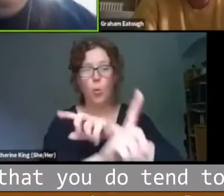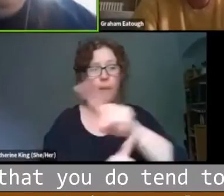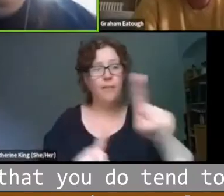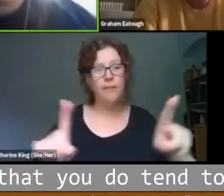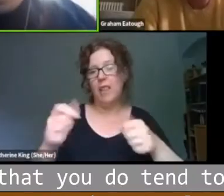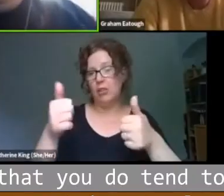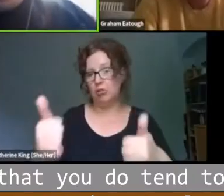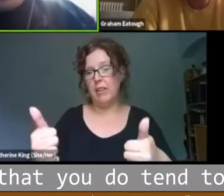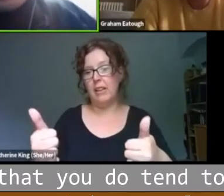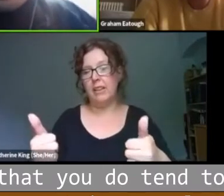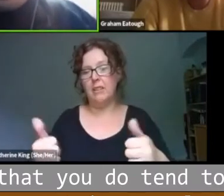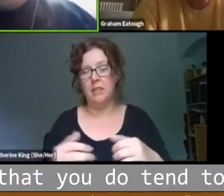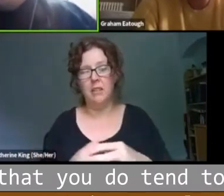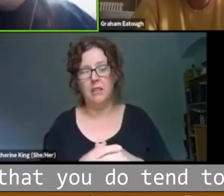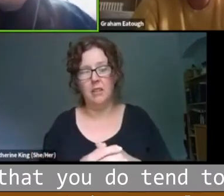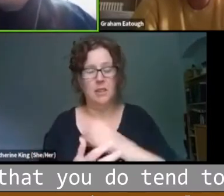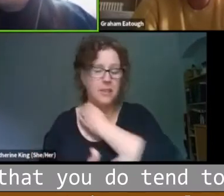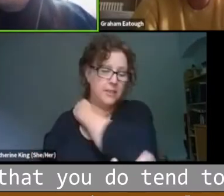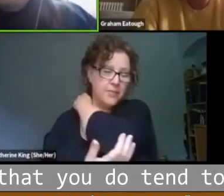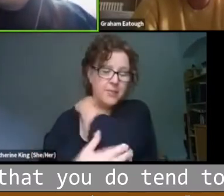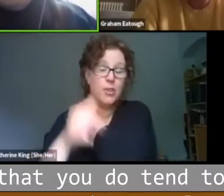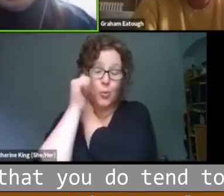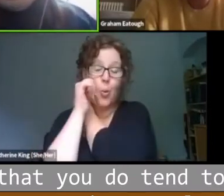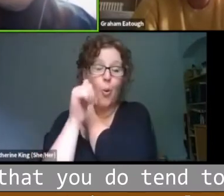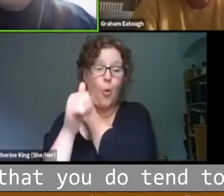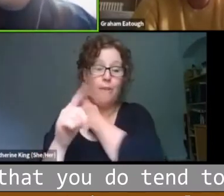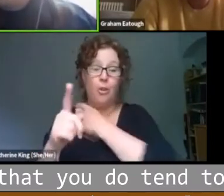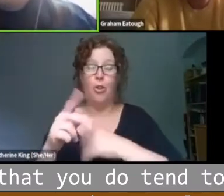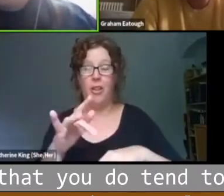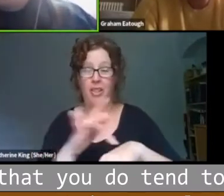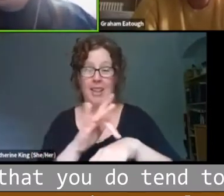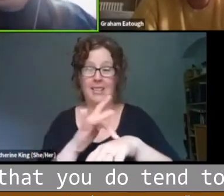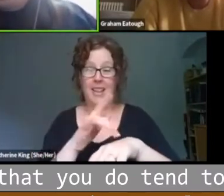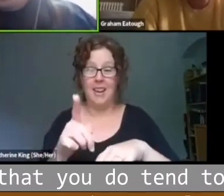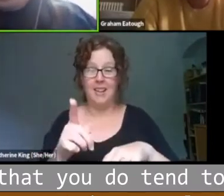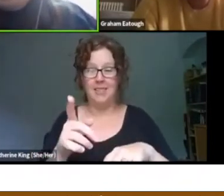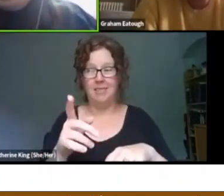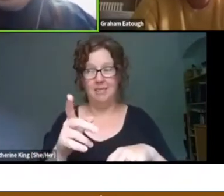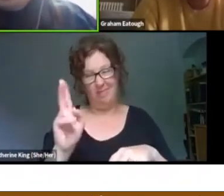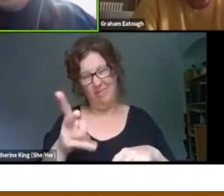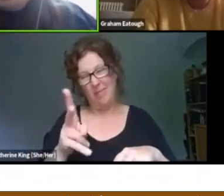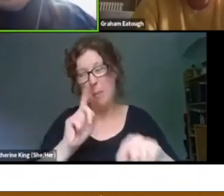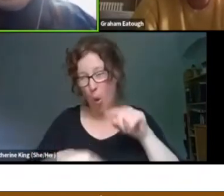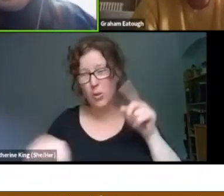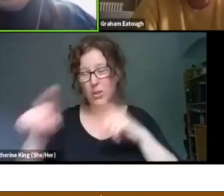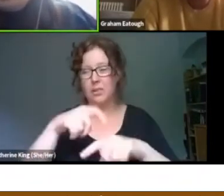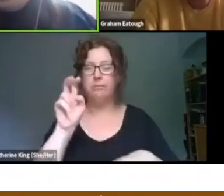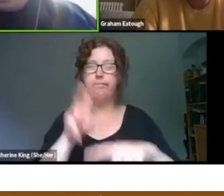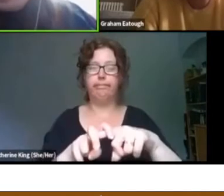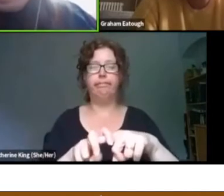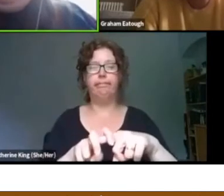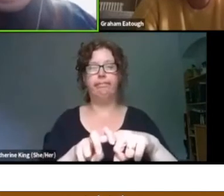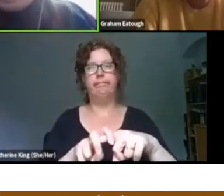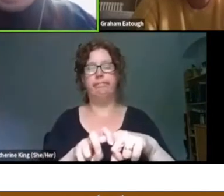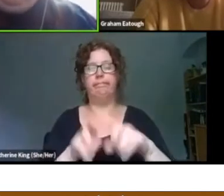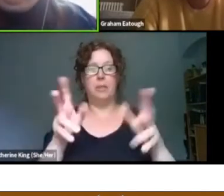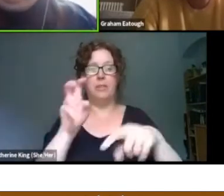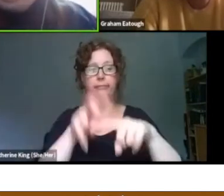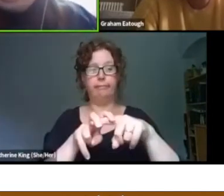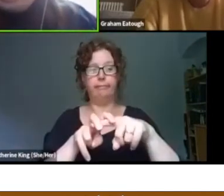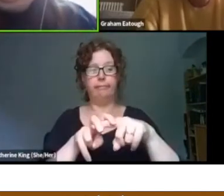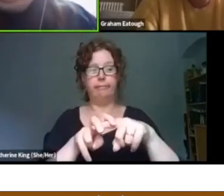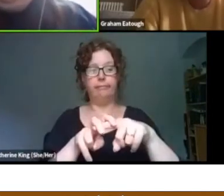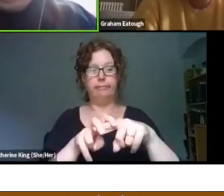One of the things in theatre is that you do tend to have to sit in one place, and if you get the urge to stemming